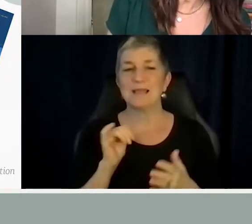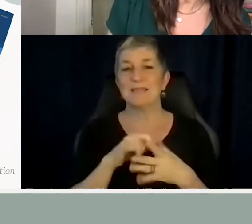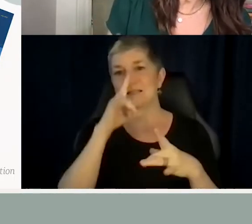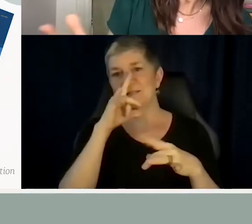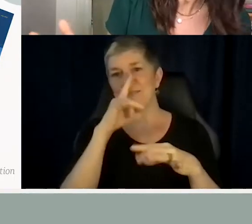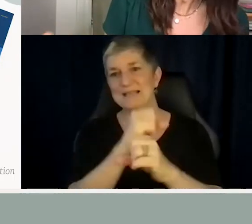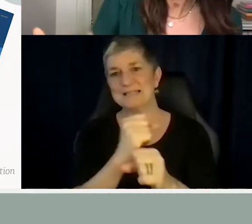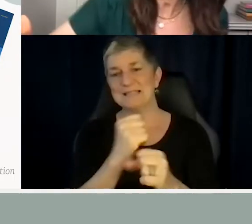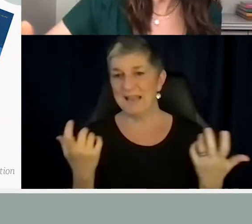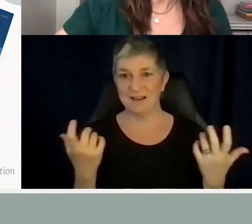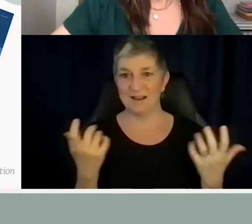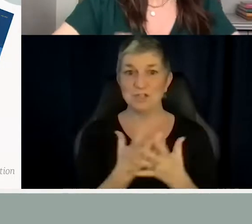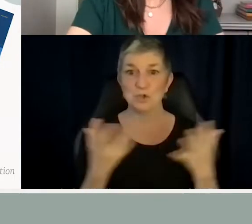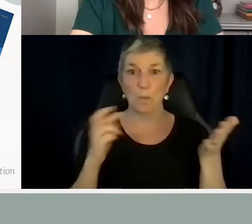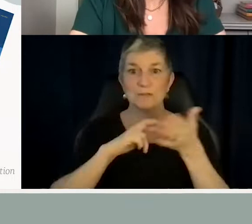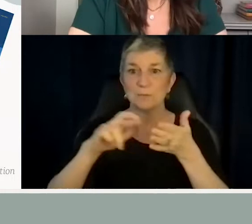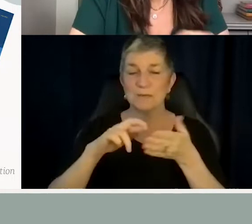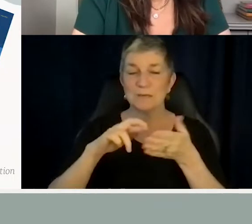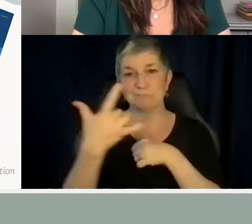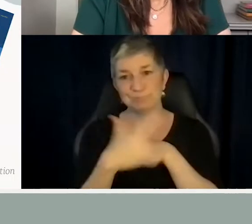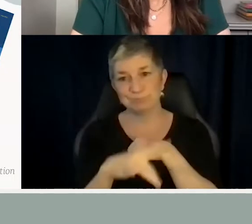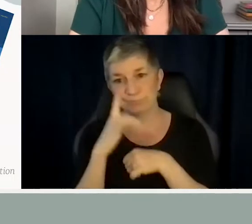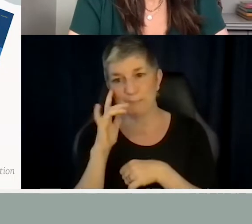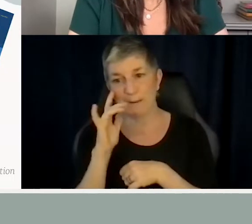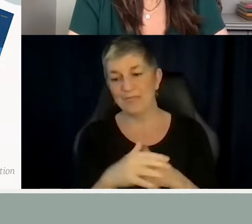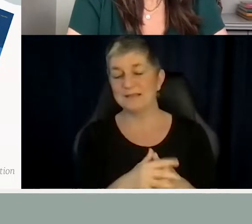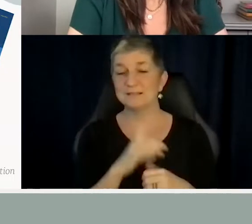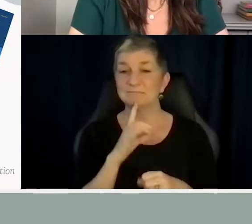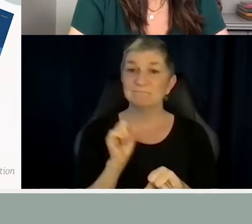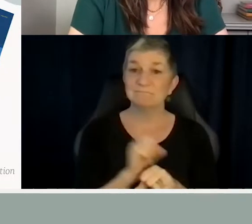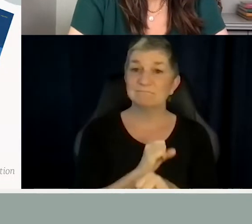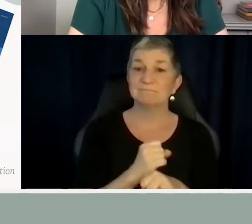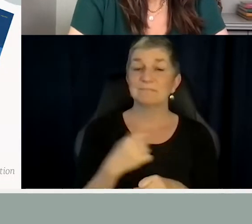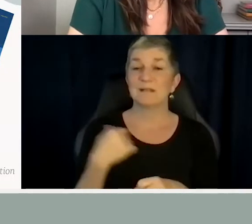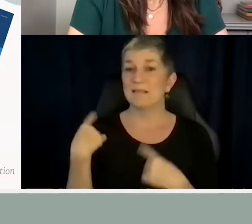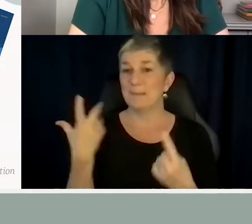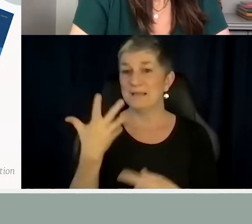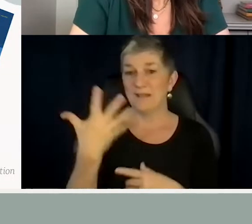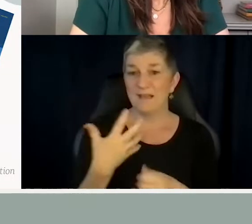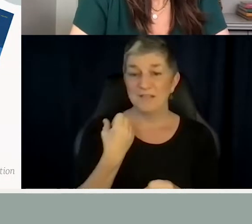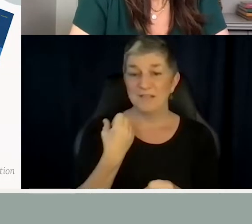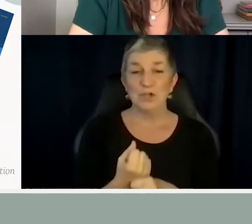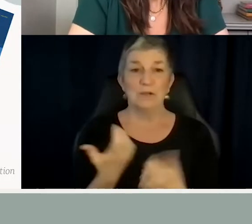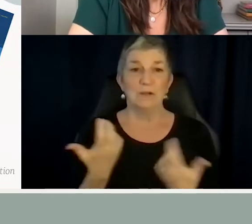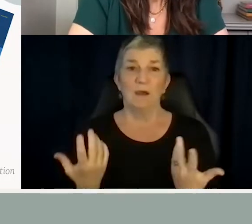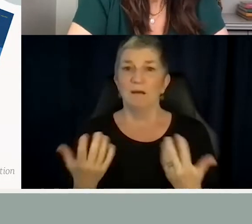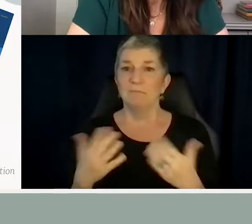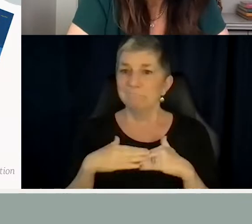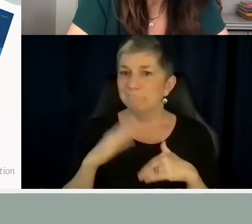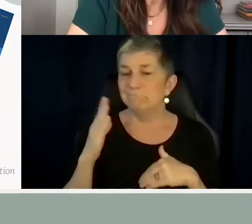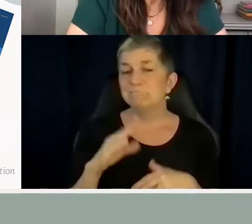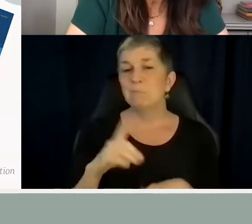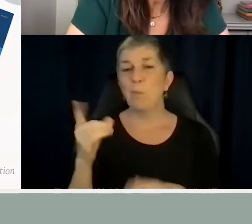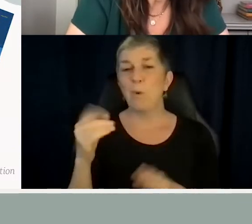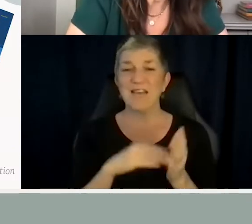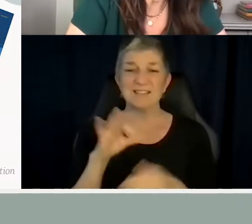fascinating and there's so much research. In fact, in the last 5 years alone, there have been more than